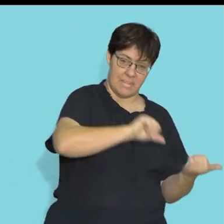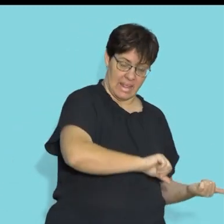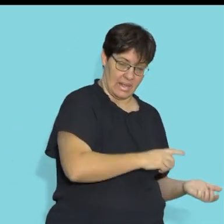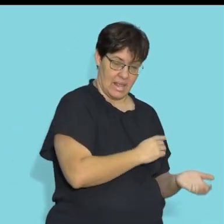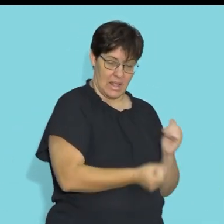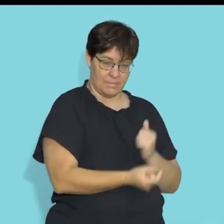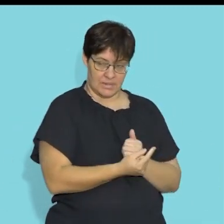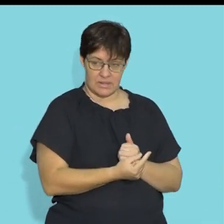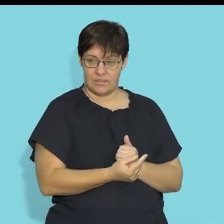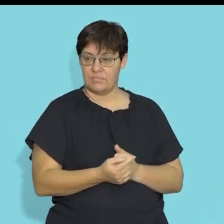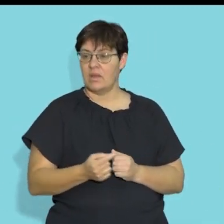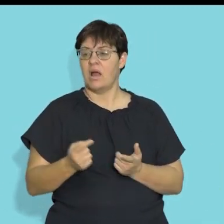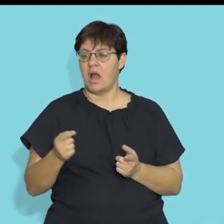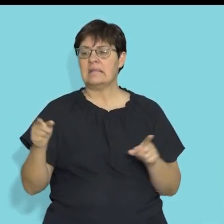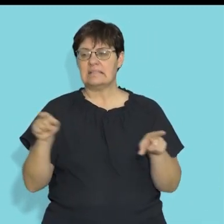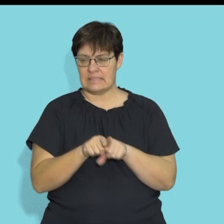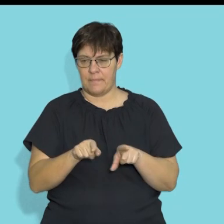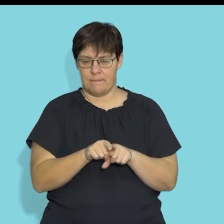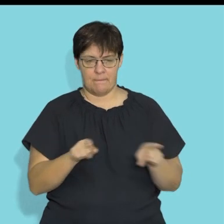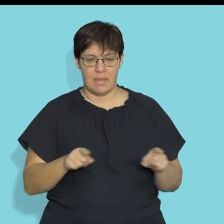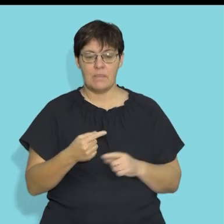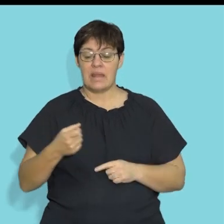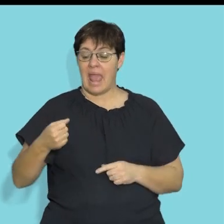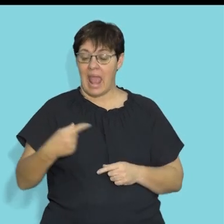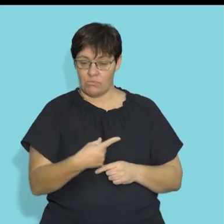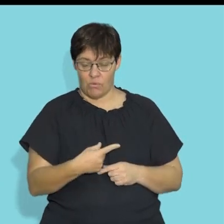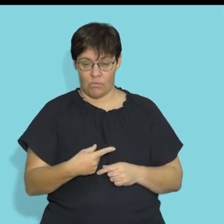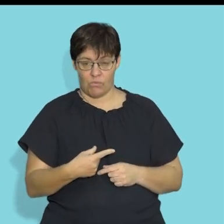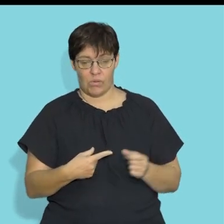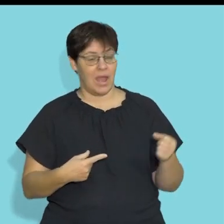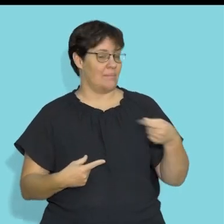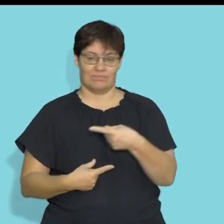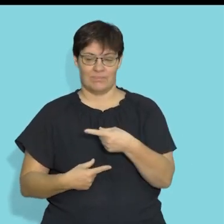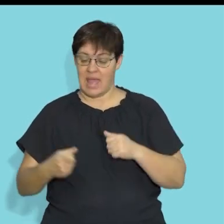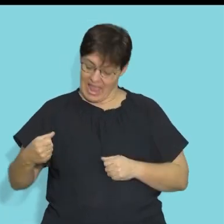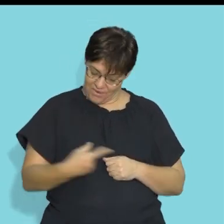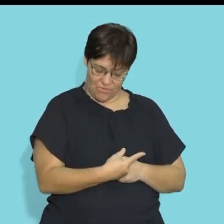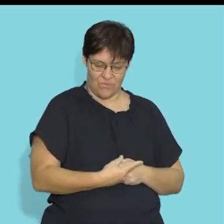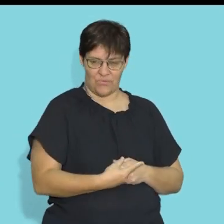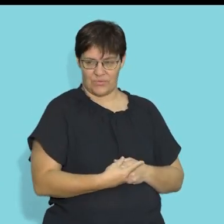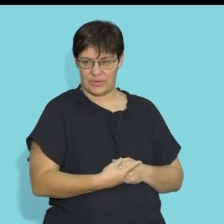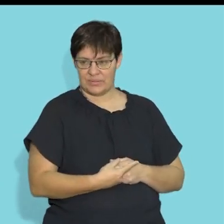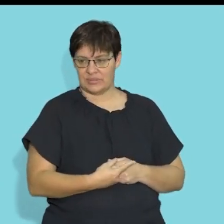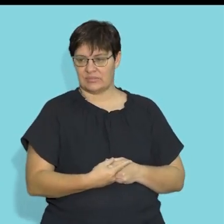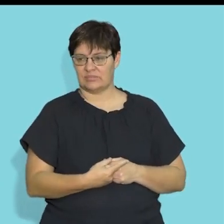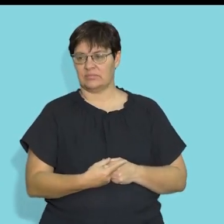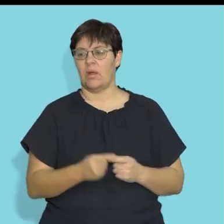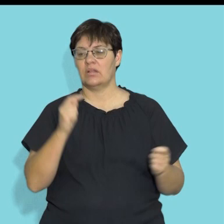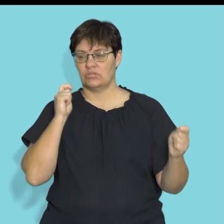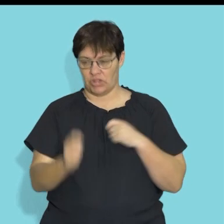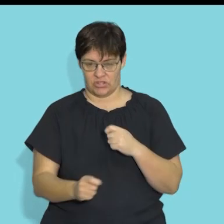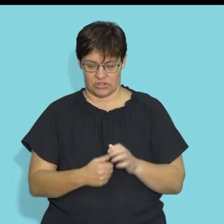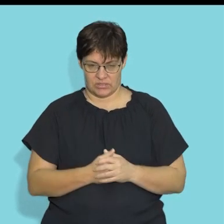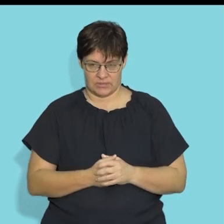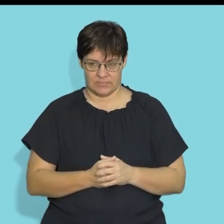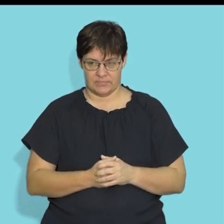what happens here, we can write it the same, but we need to remember that it will now change.